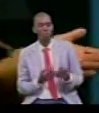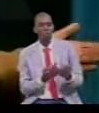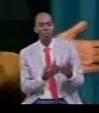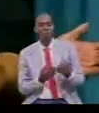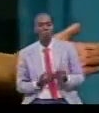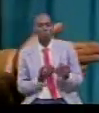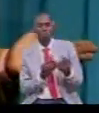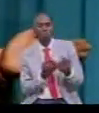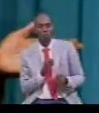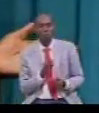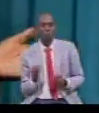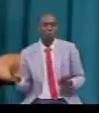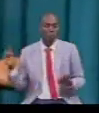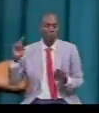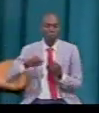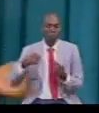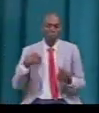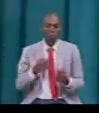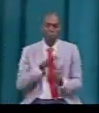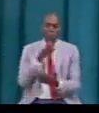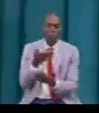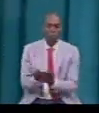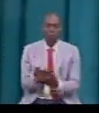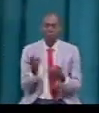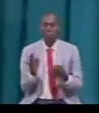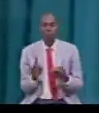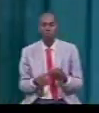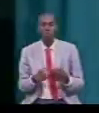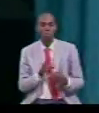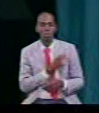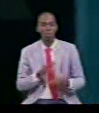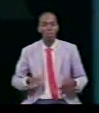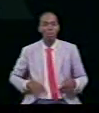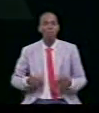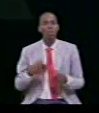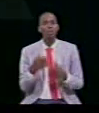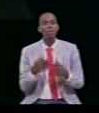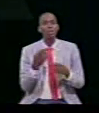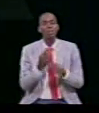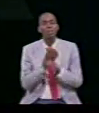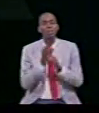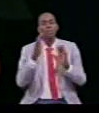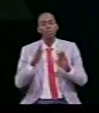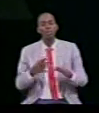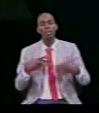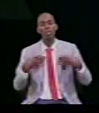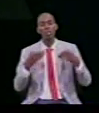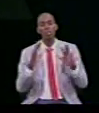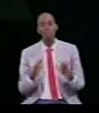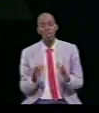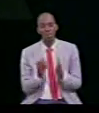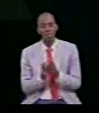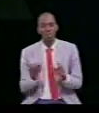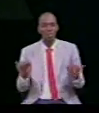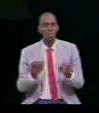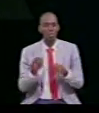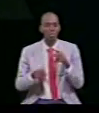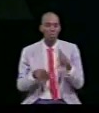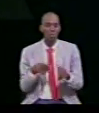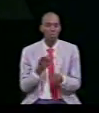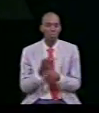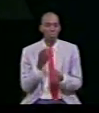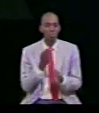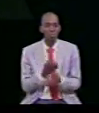until we get to Christ, the Savior and the Healer. It says, so faith without works,